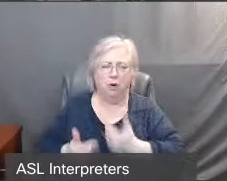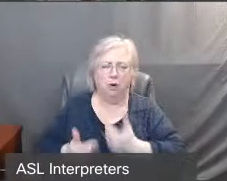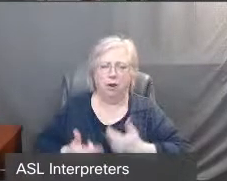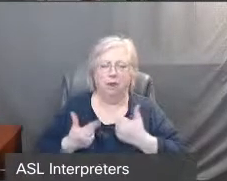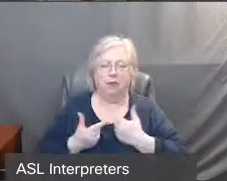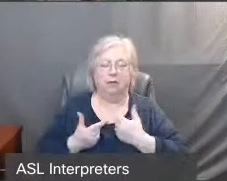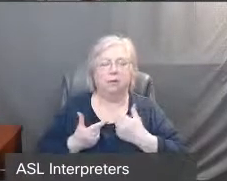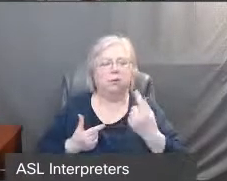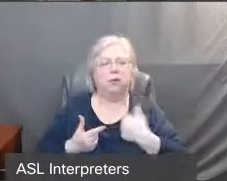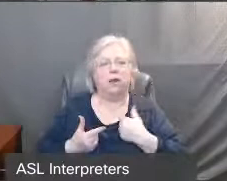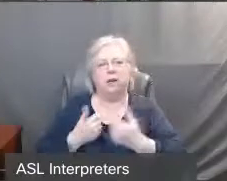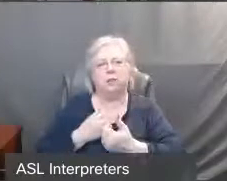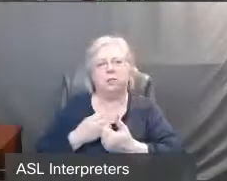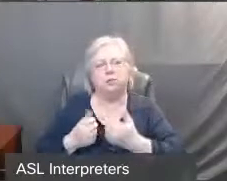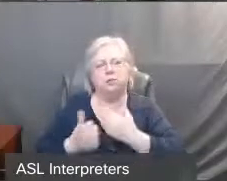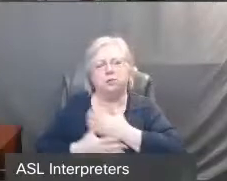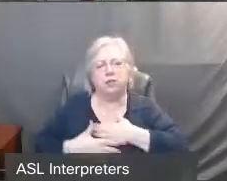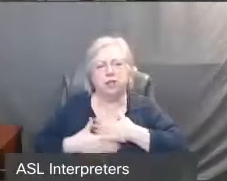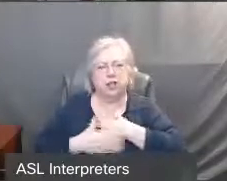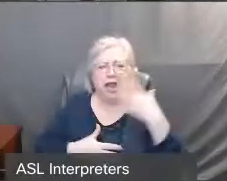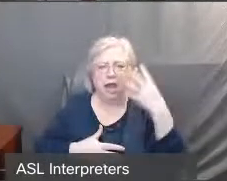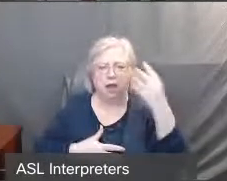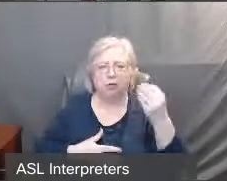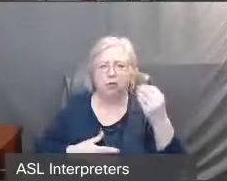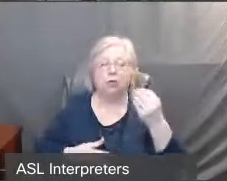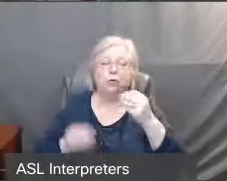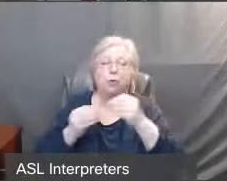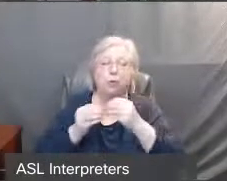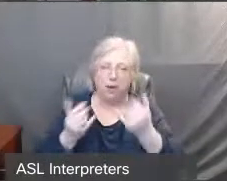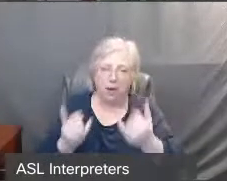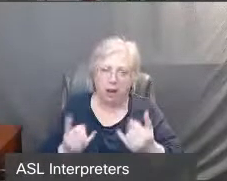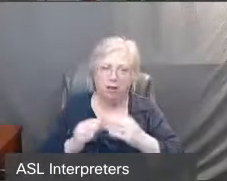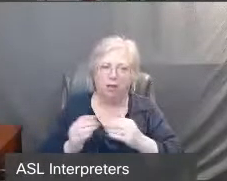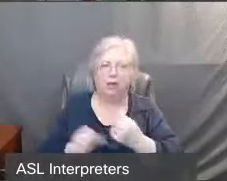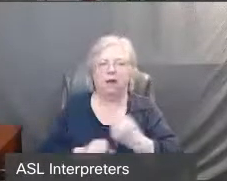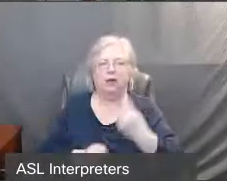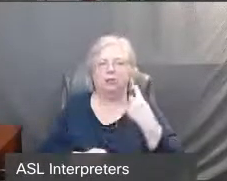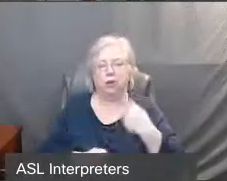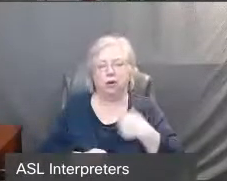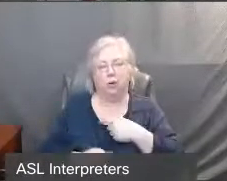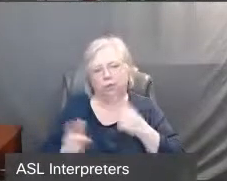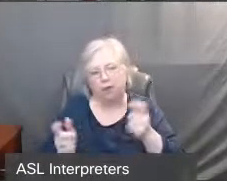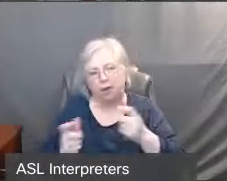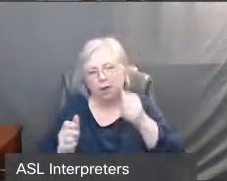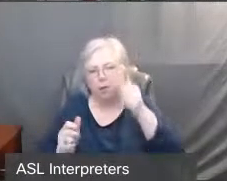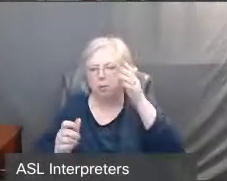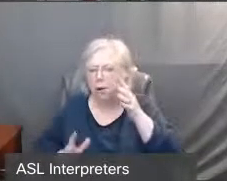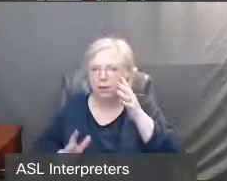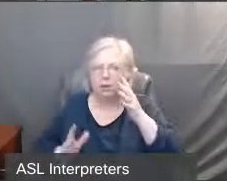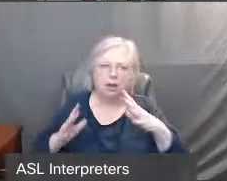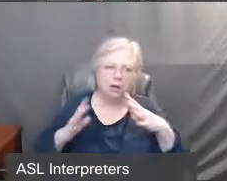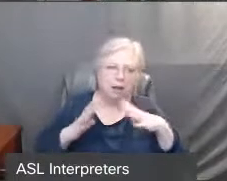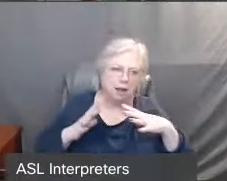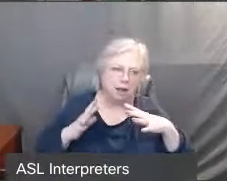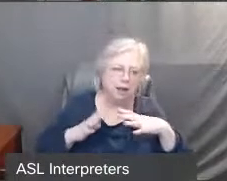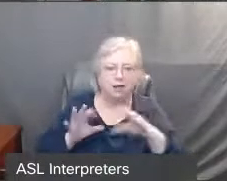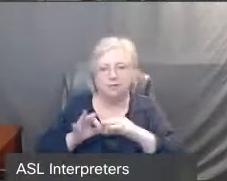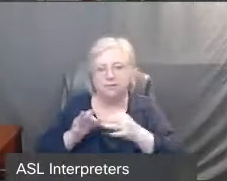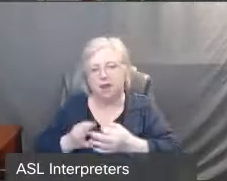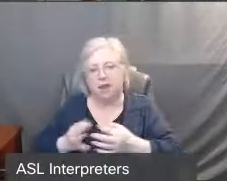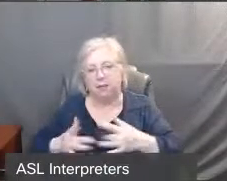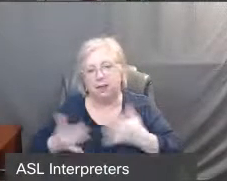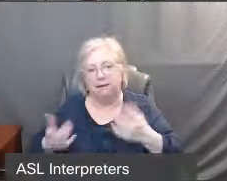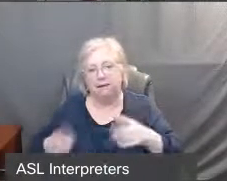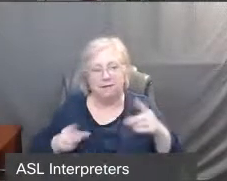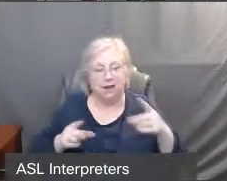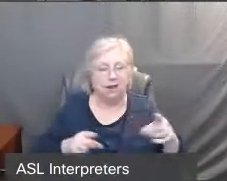the outdoors as much as we have this past year. Many of us have celebrated birthdays, holidays, family events.